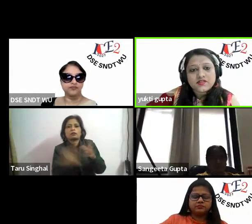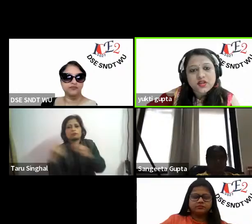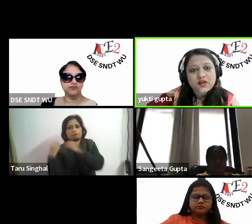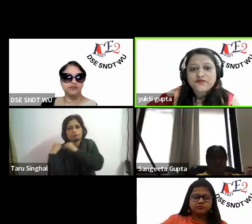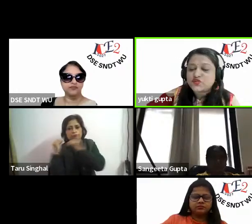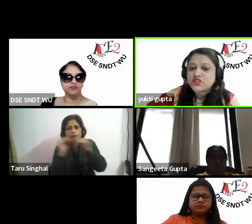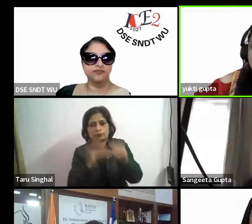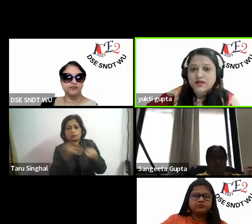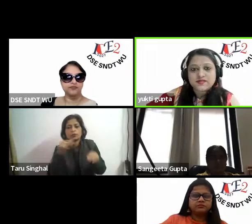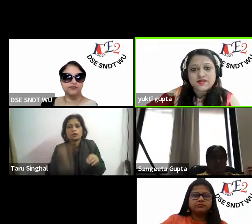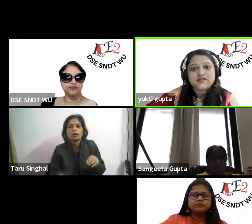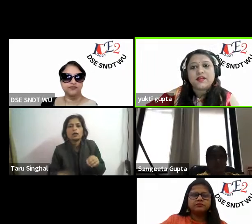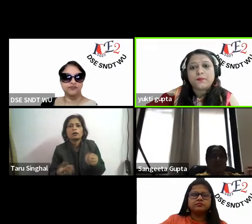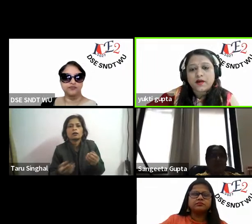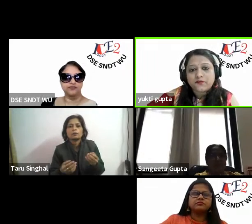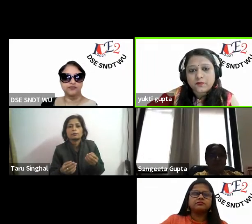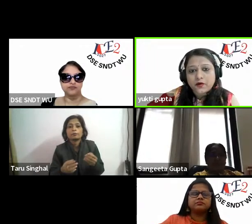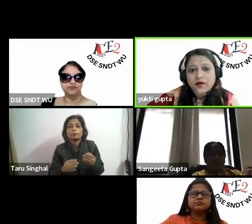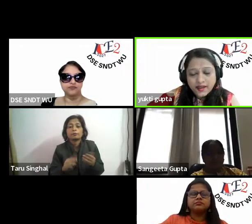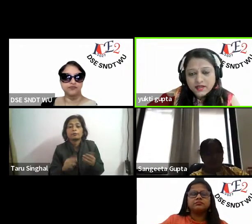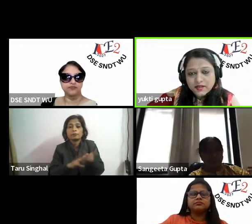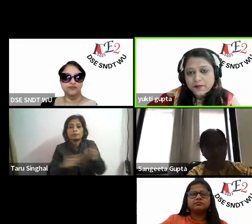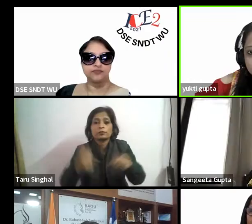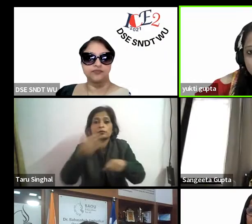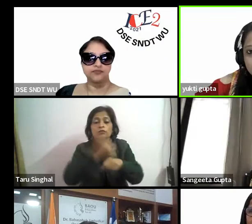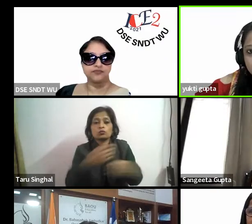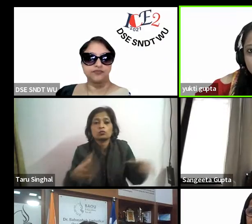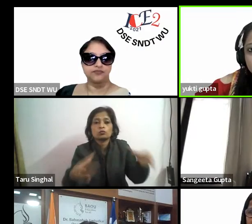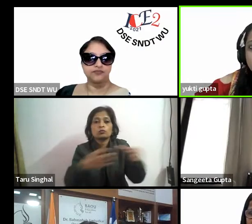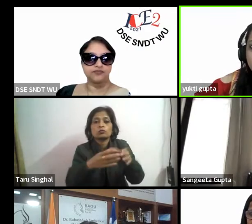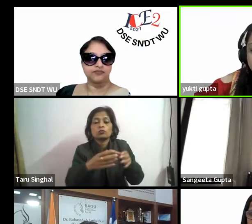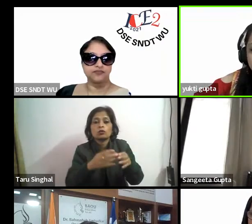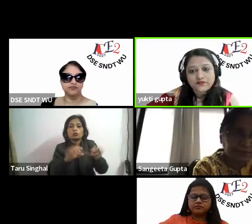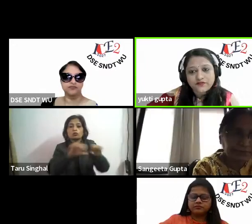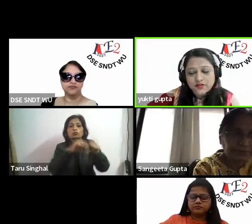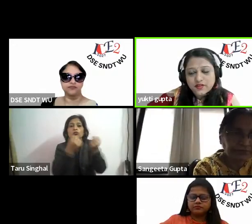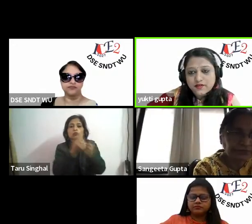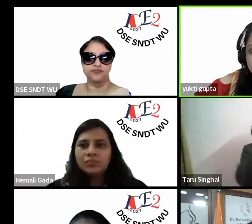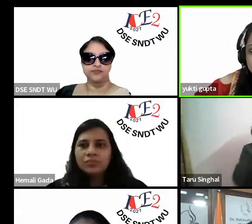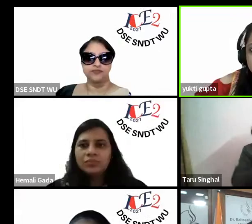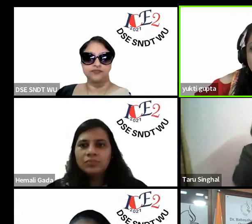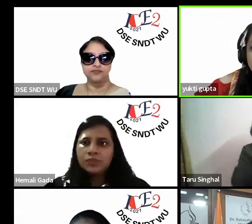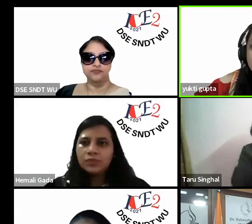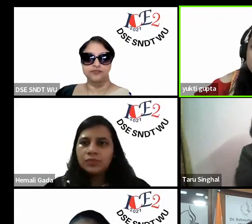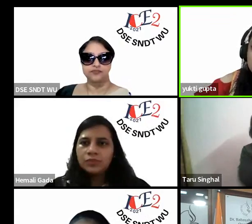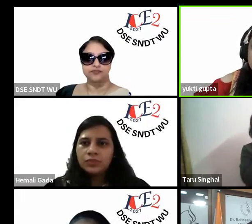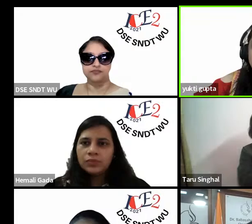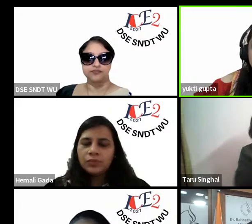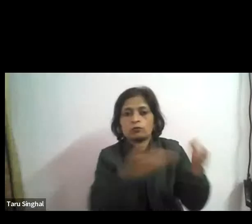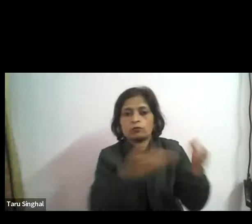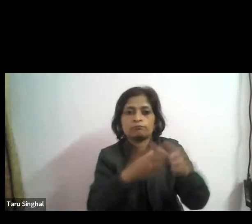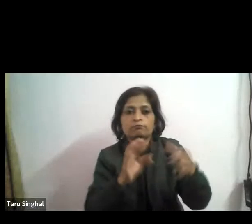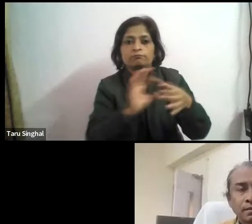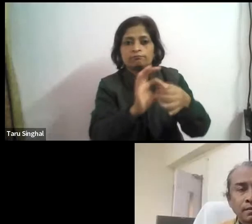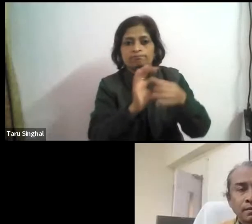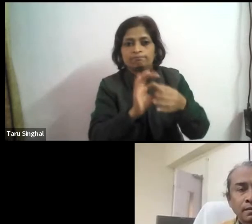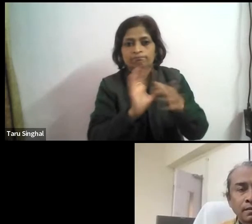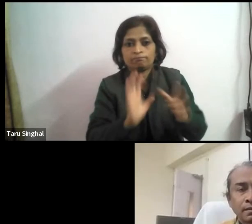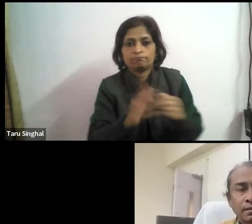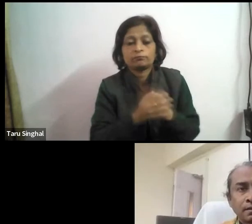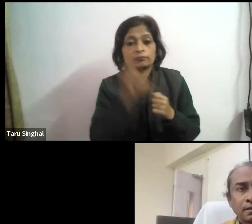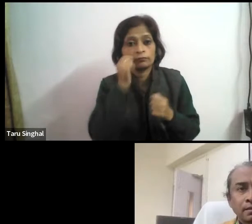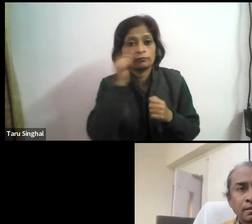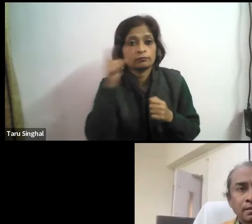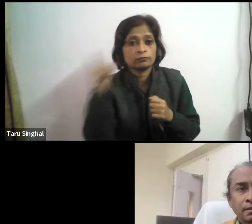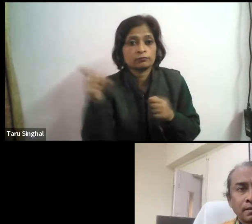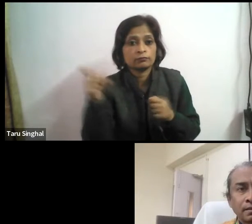under Ministry of Social Justice and Empowerment, Government of India. He is also